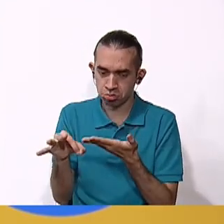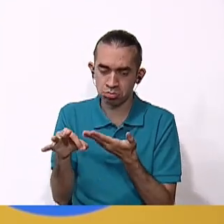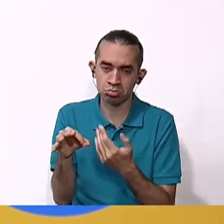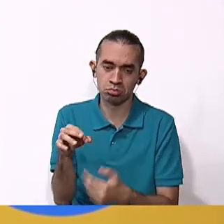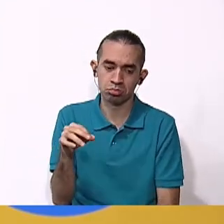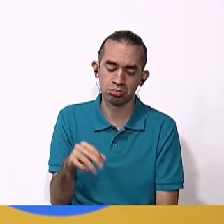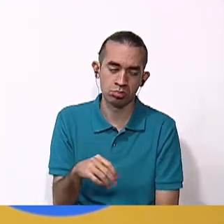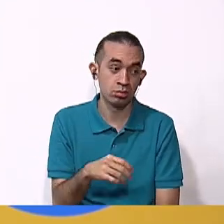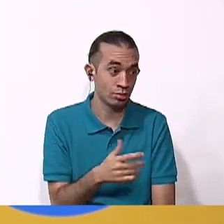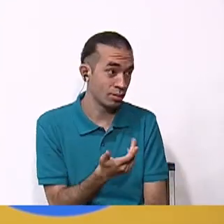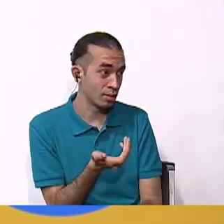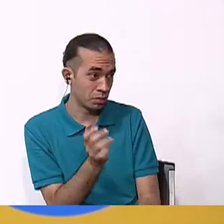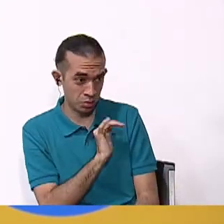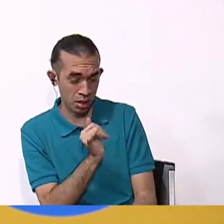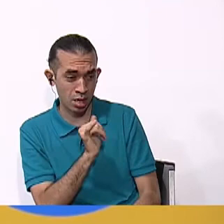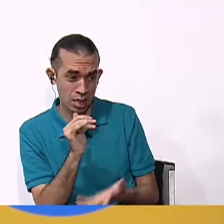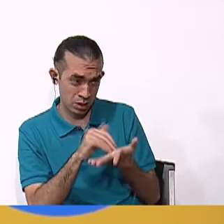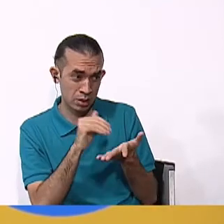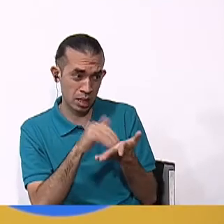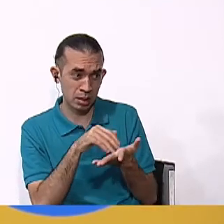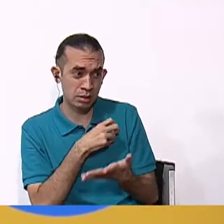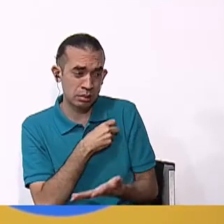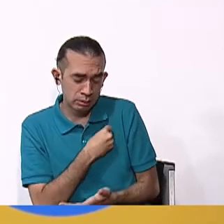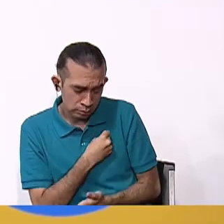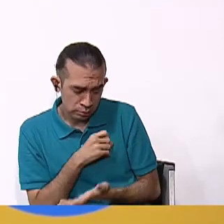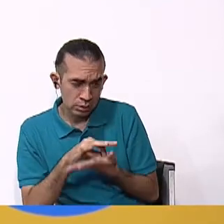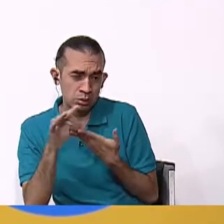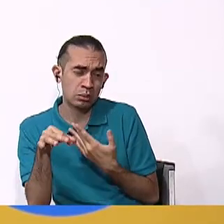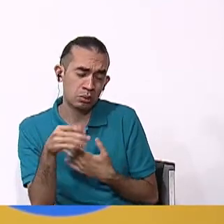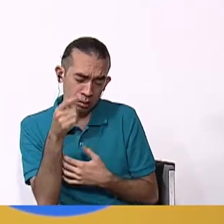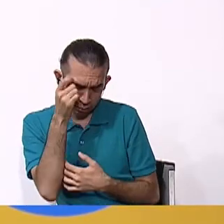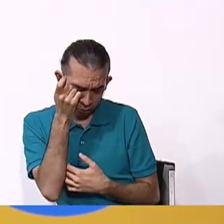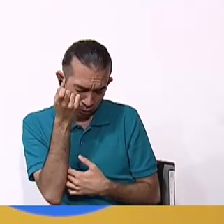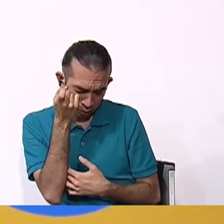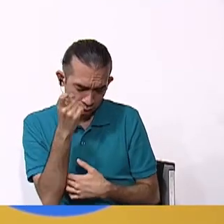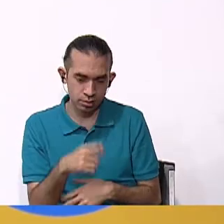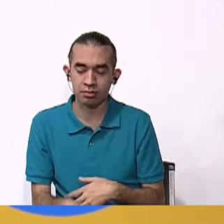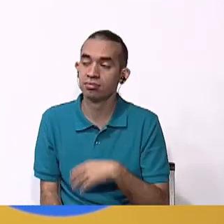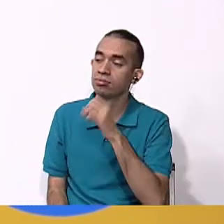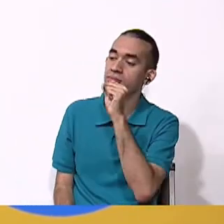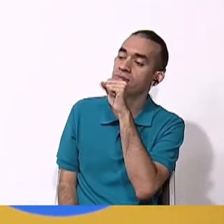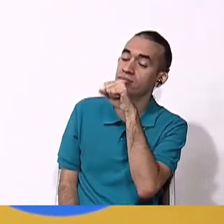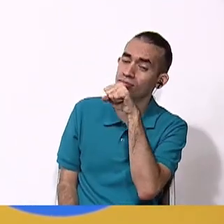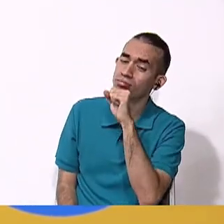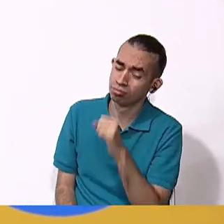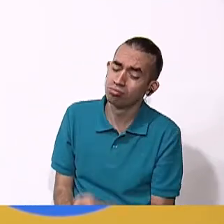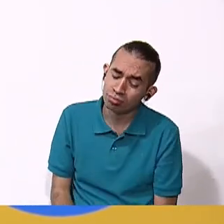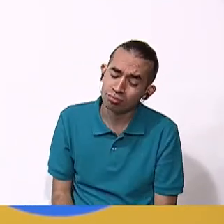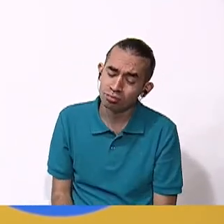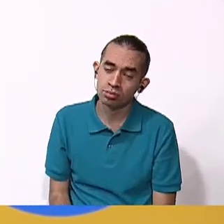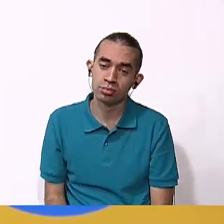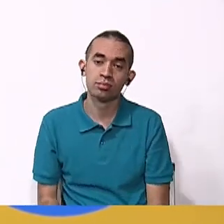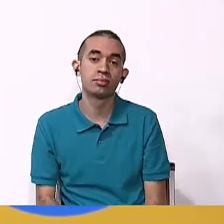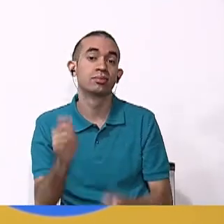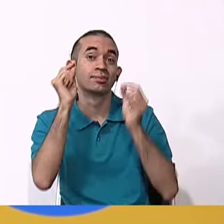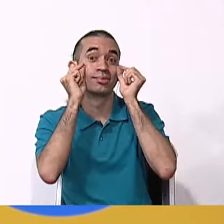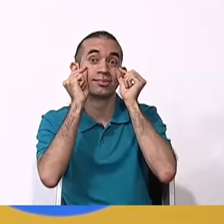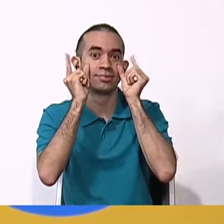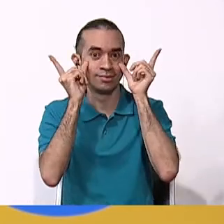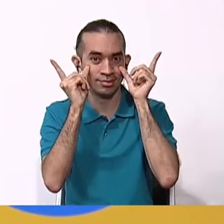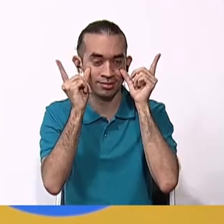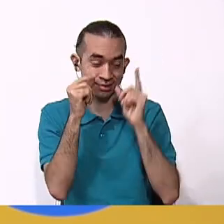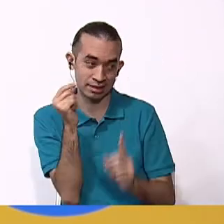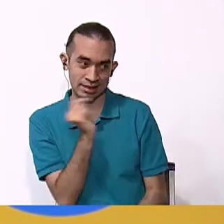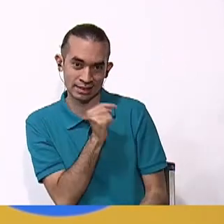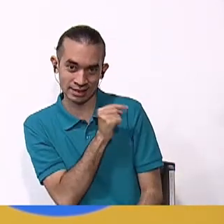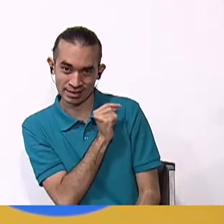Jack, again you miss school. Yes. Well, but I have a surprise for